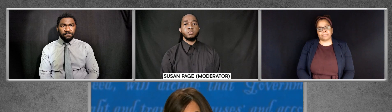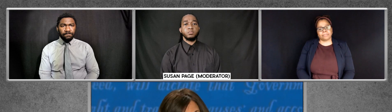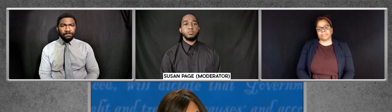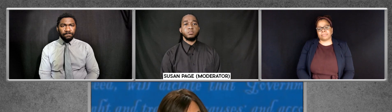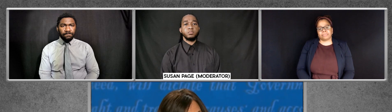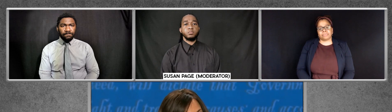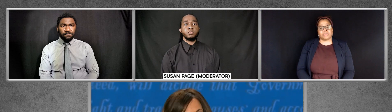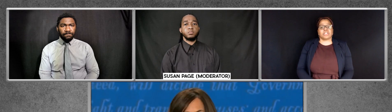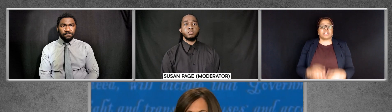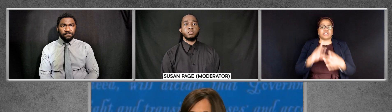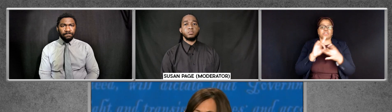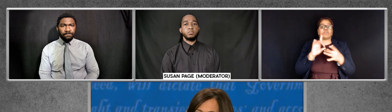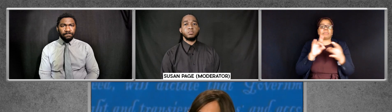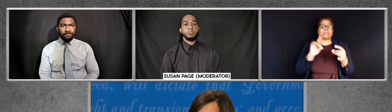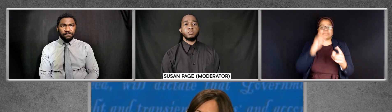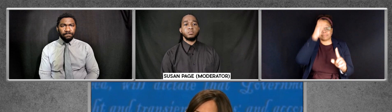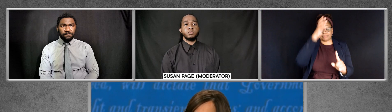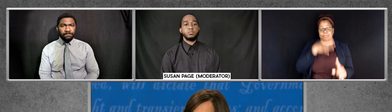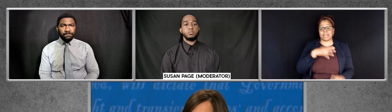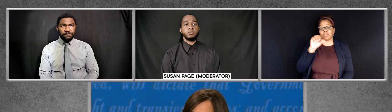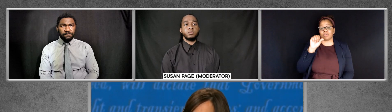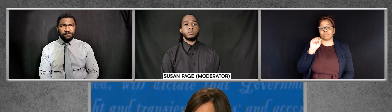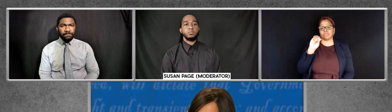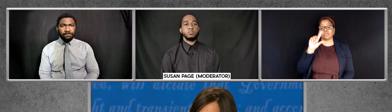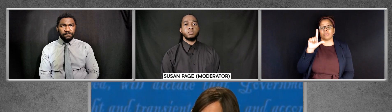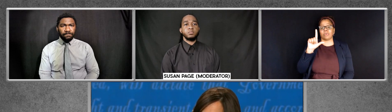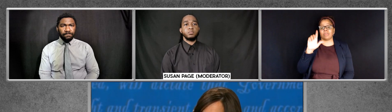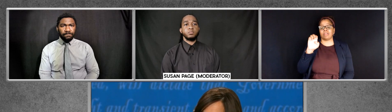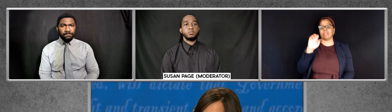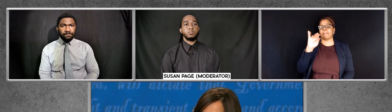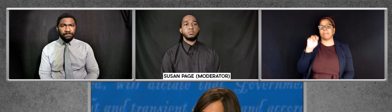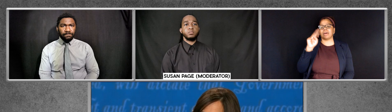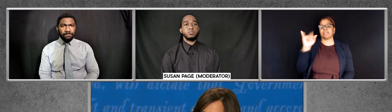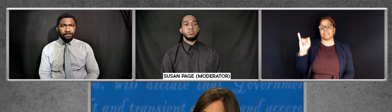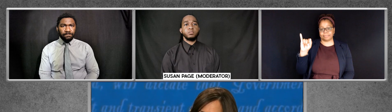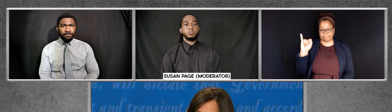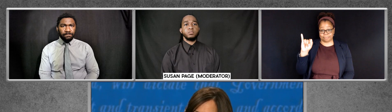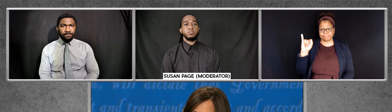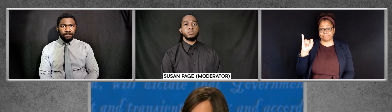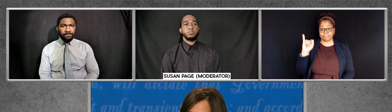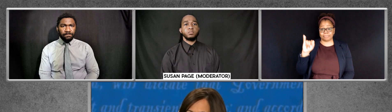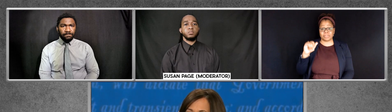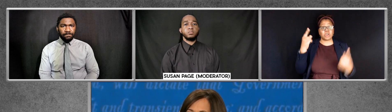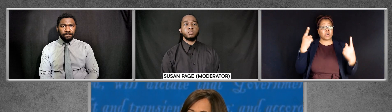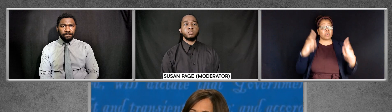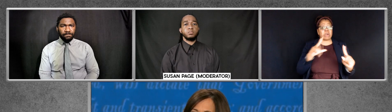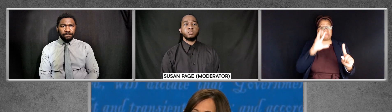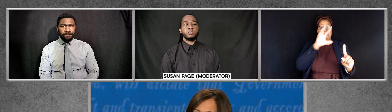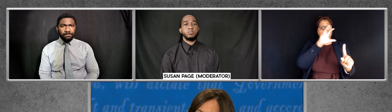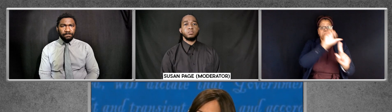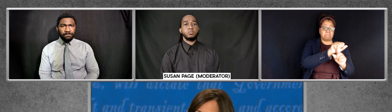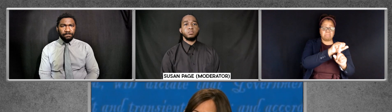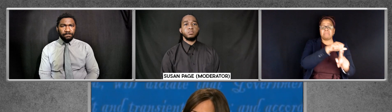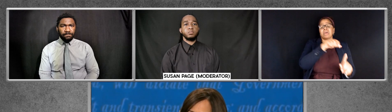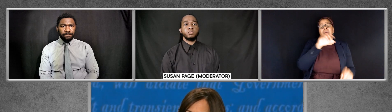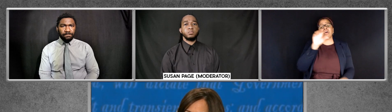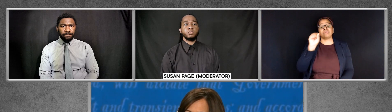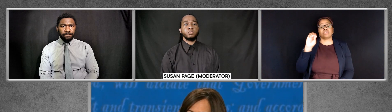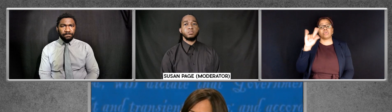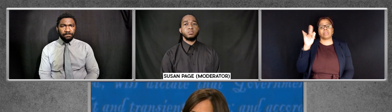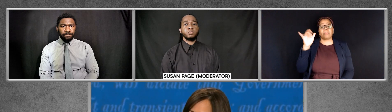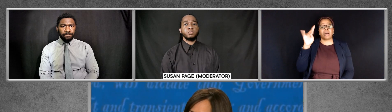But you mentioned Soleimani. Let's start there. So after the strike on Soleimani, there was a counter